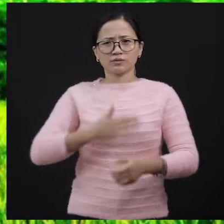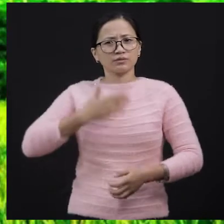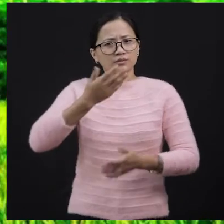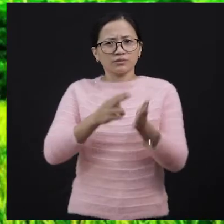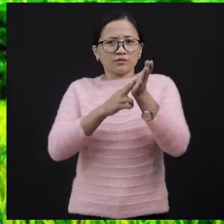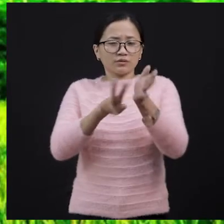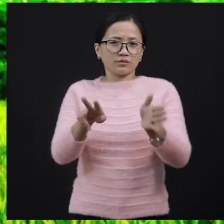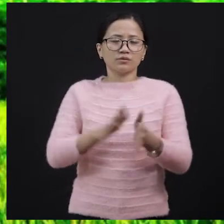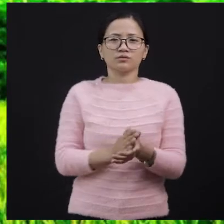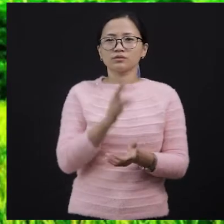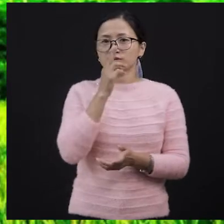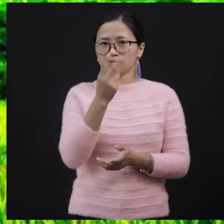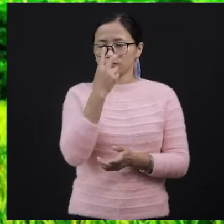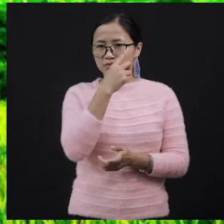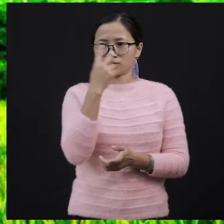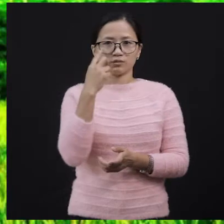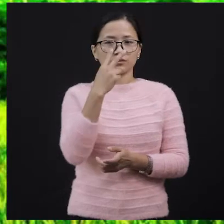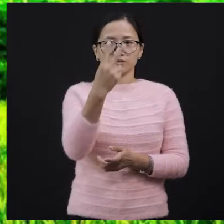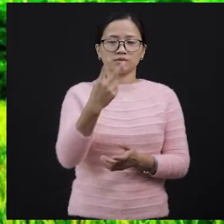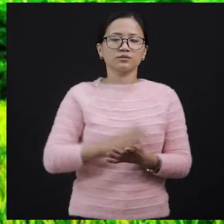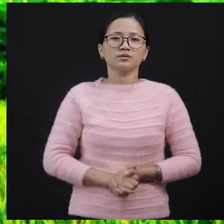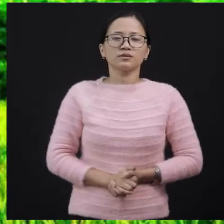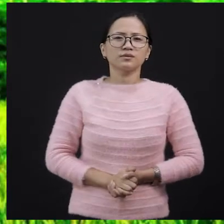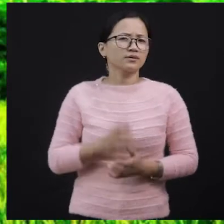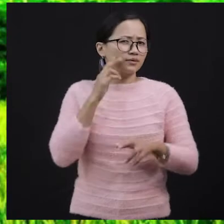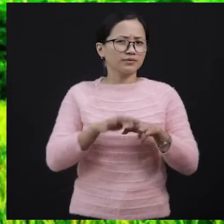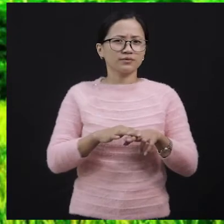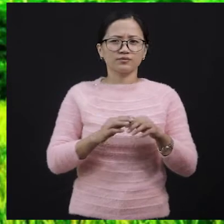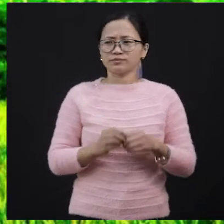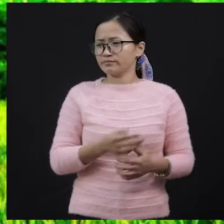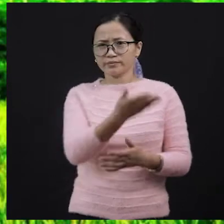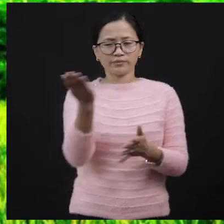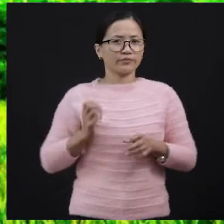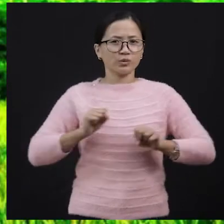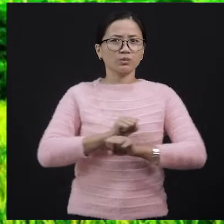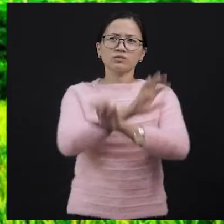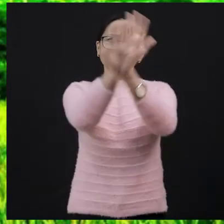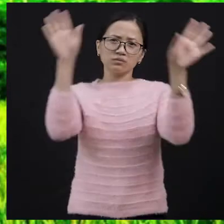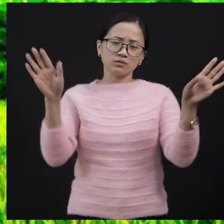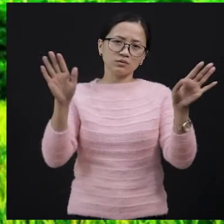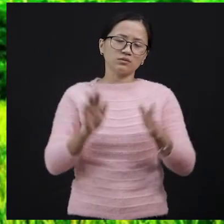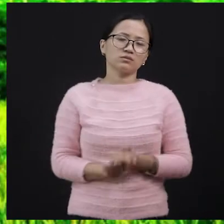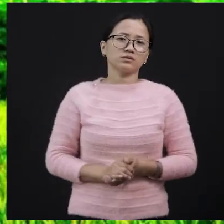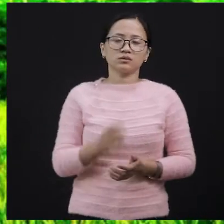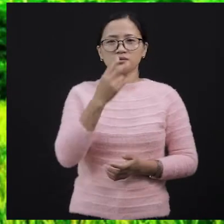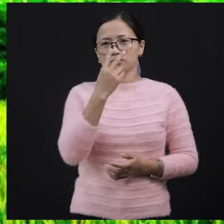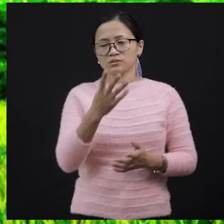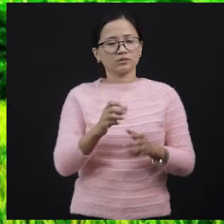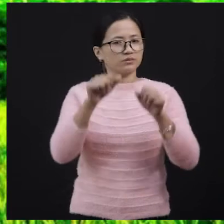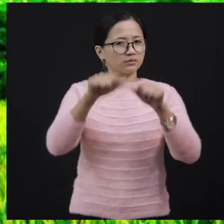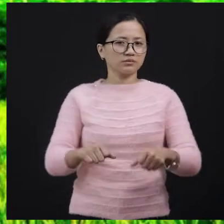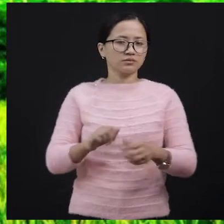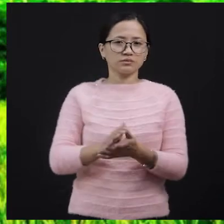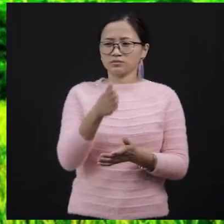eye. But students, imagine if there is no light, we will not be able to see